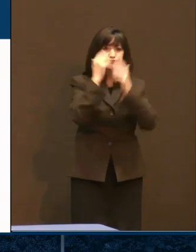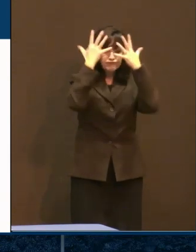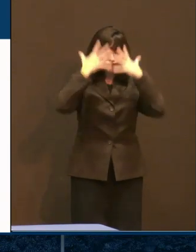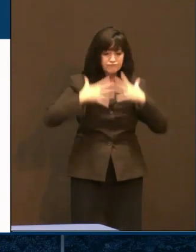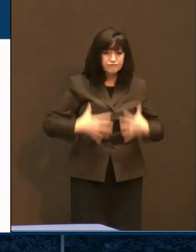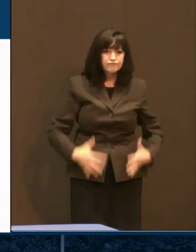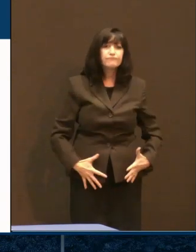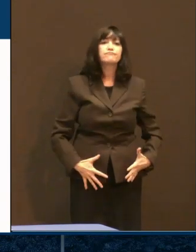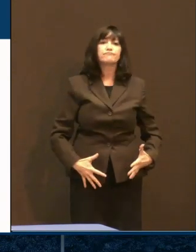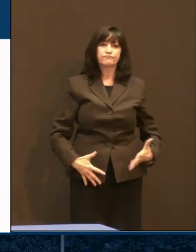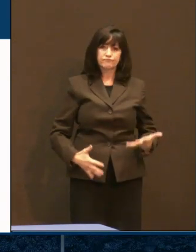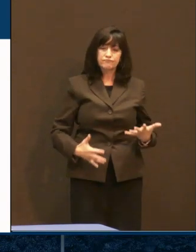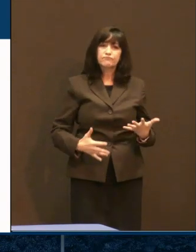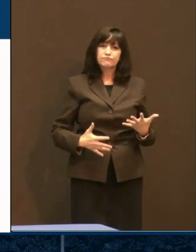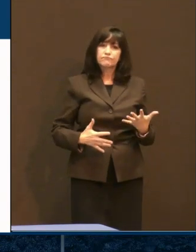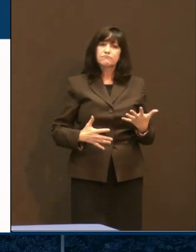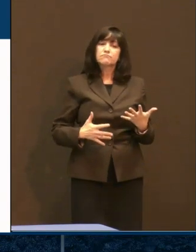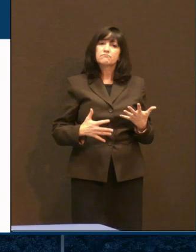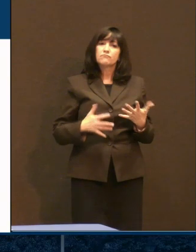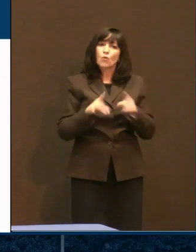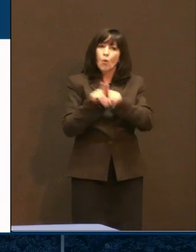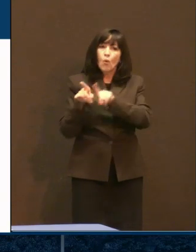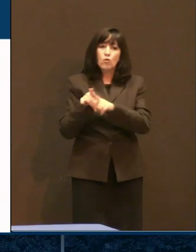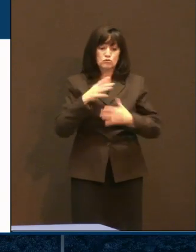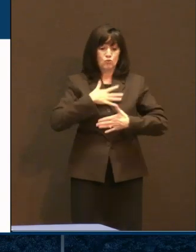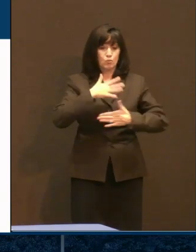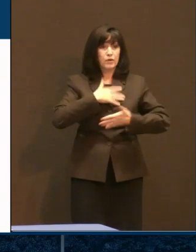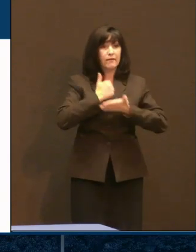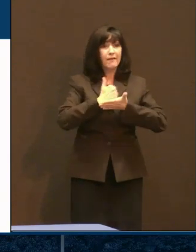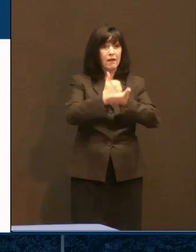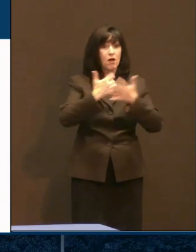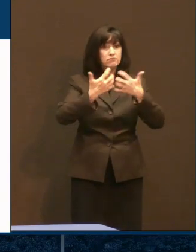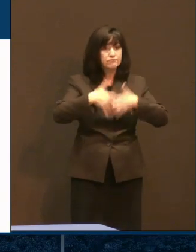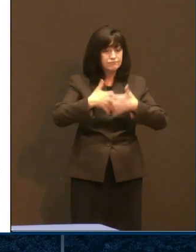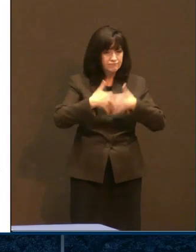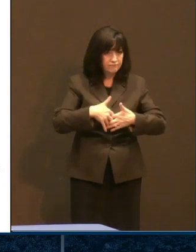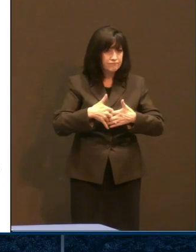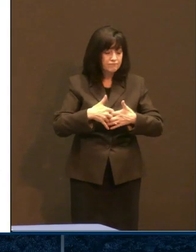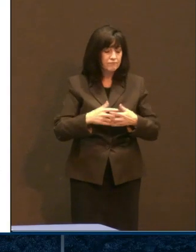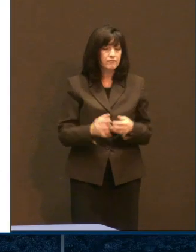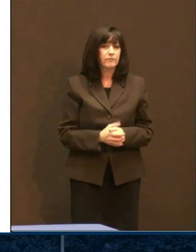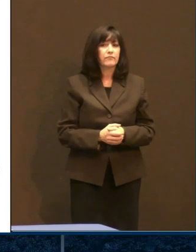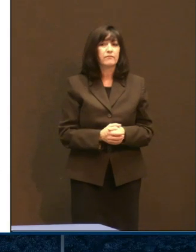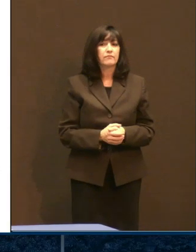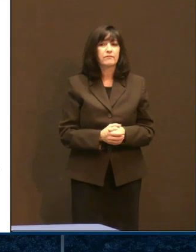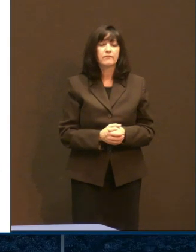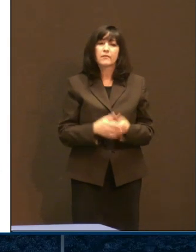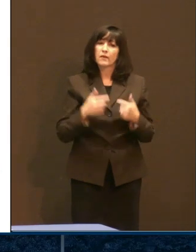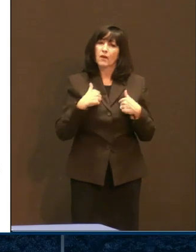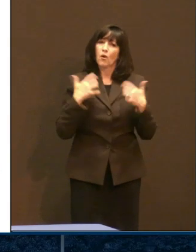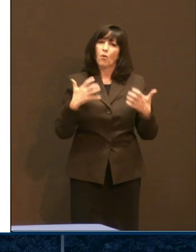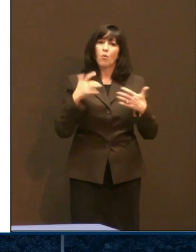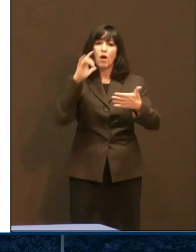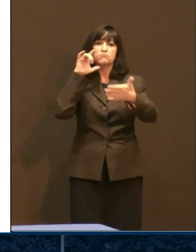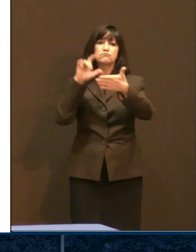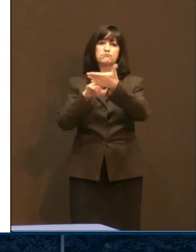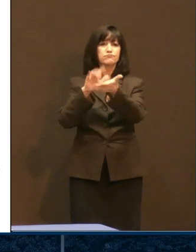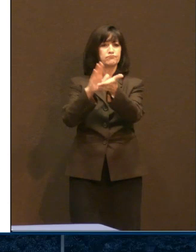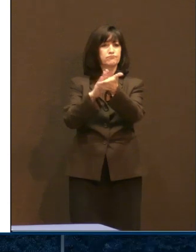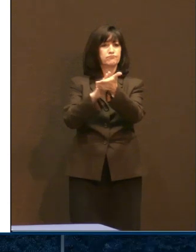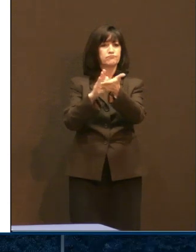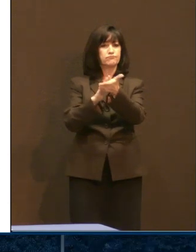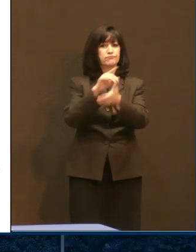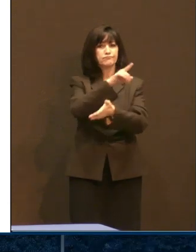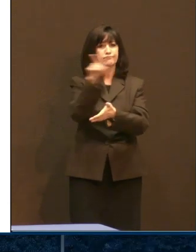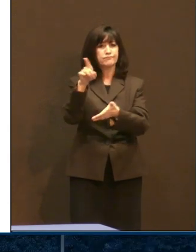number of others. Again, we've tried to point out some extraordinary work by members of the